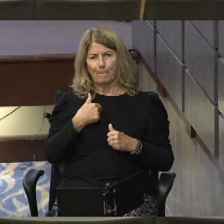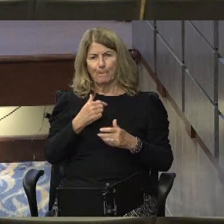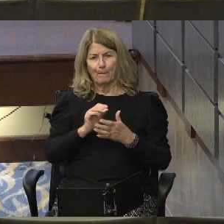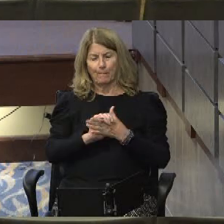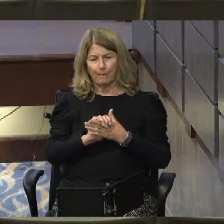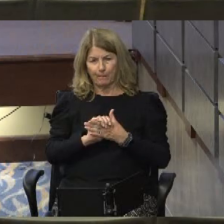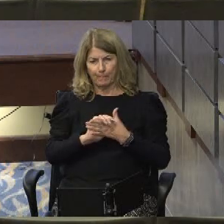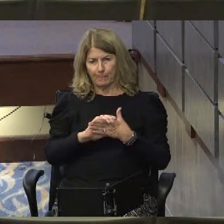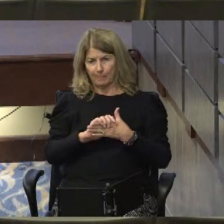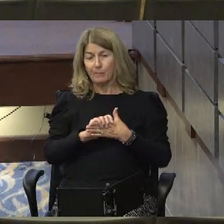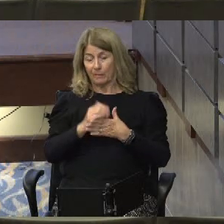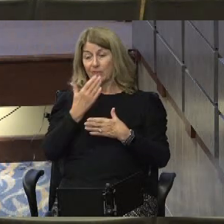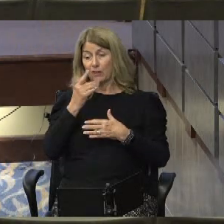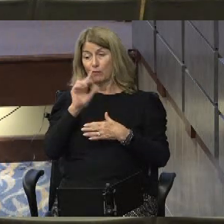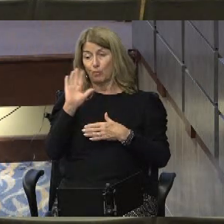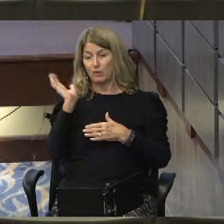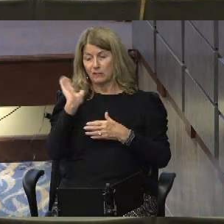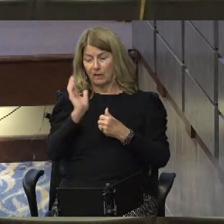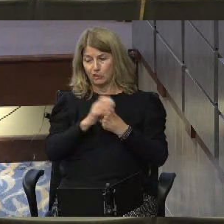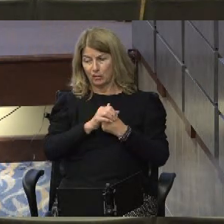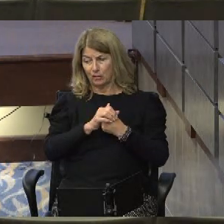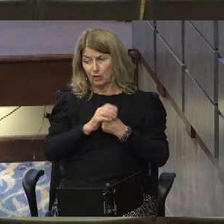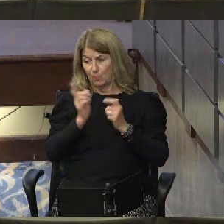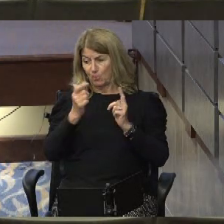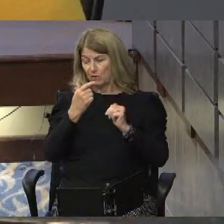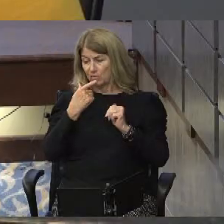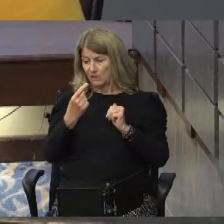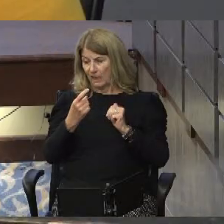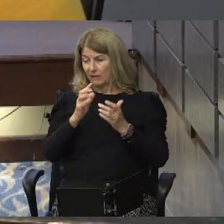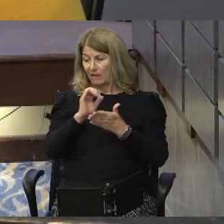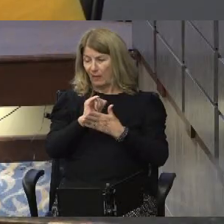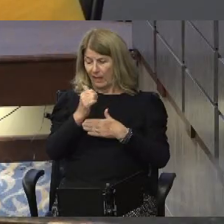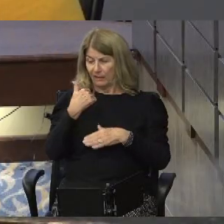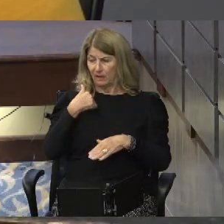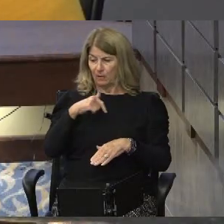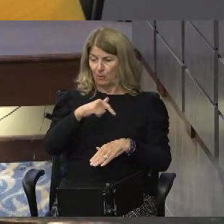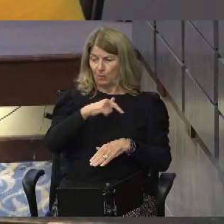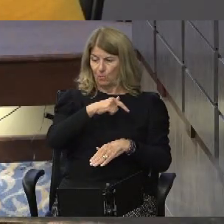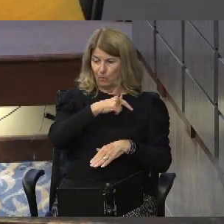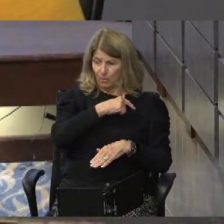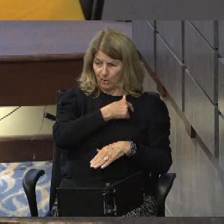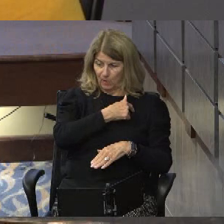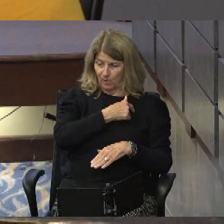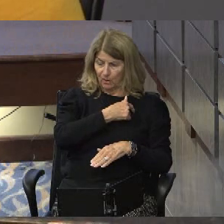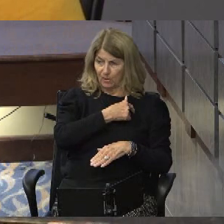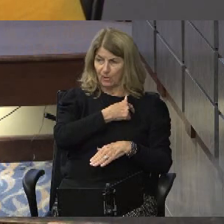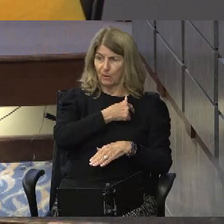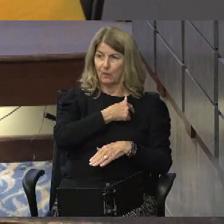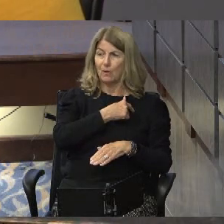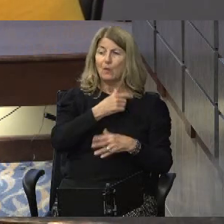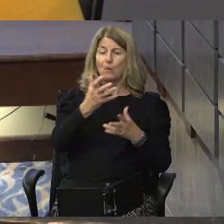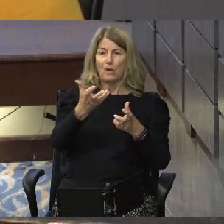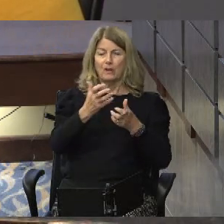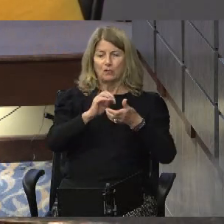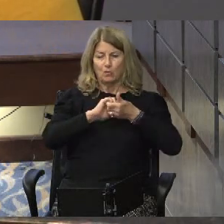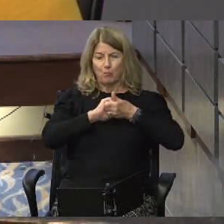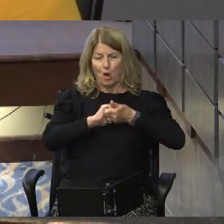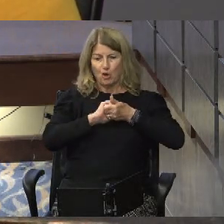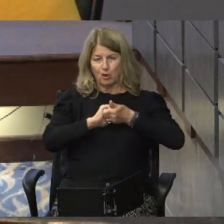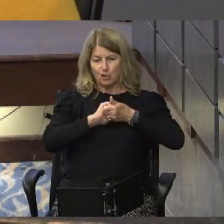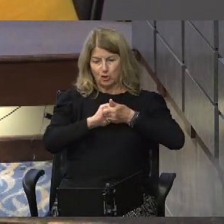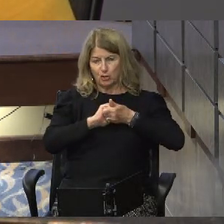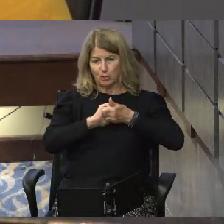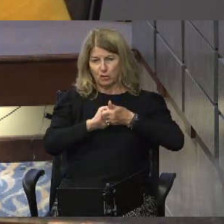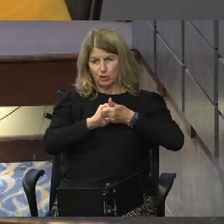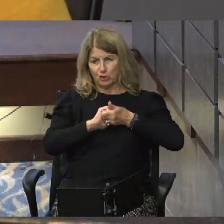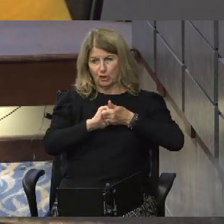and thank you for the presentation. When you said that you're looking to get in partnership or certainly